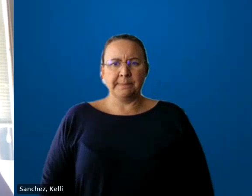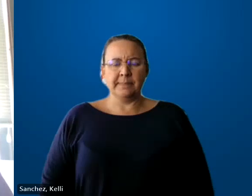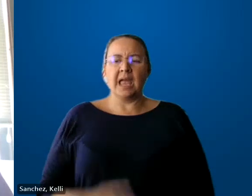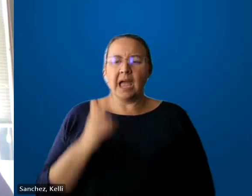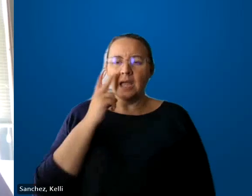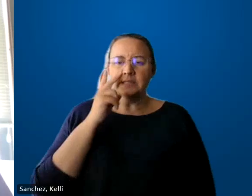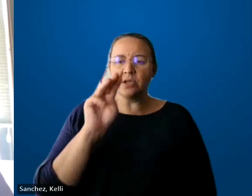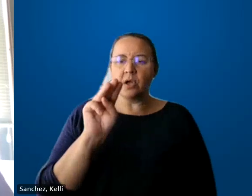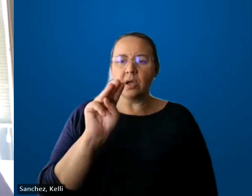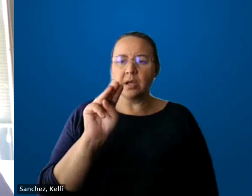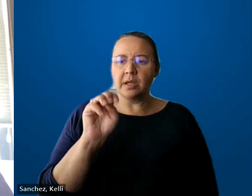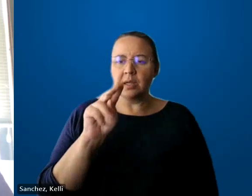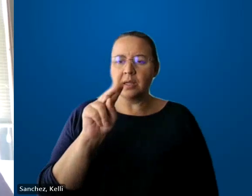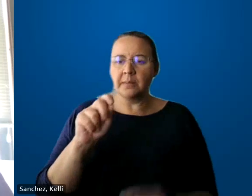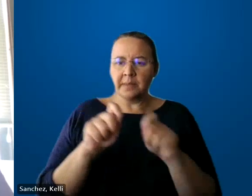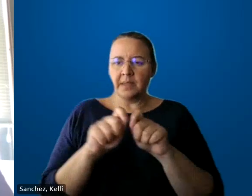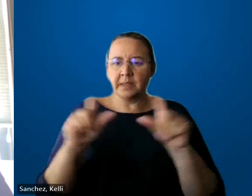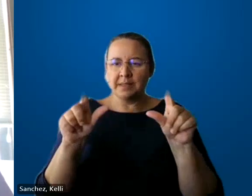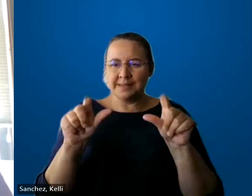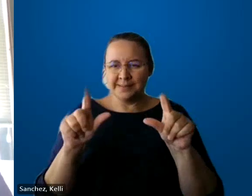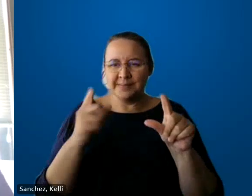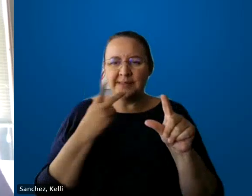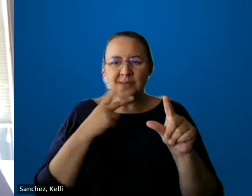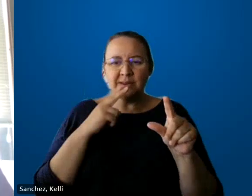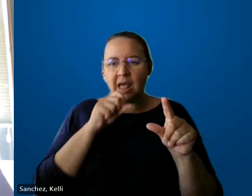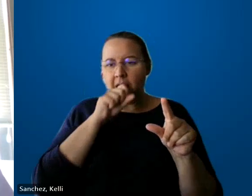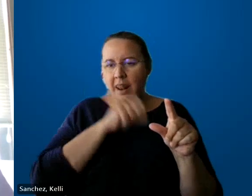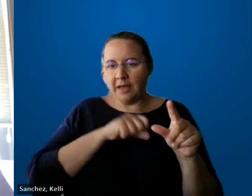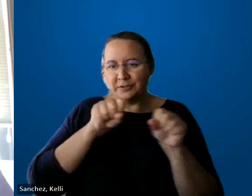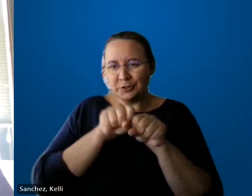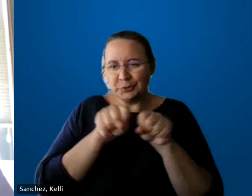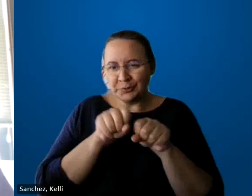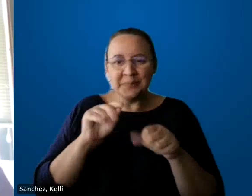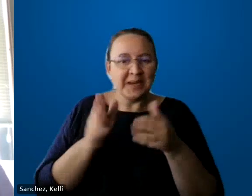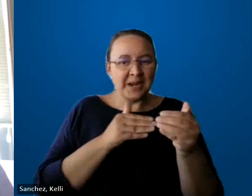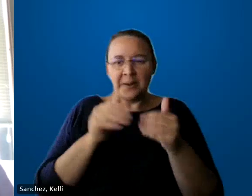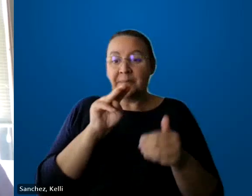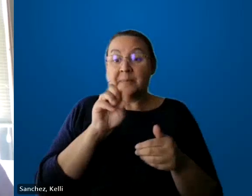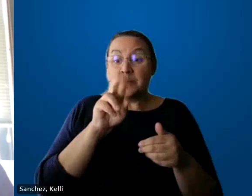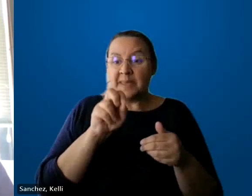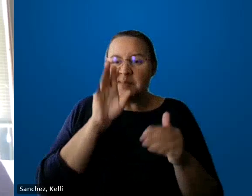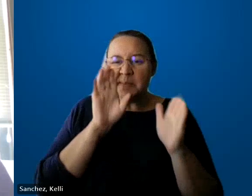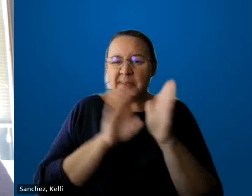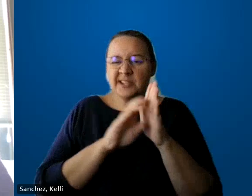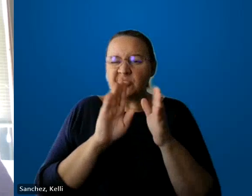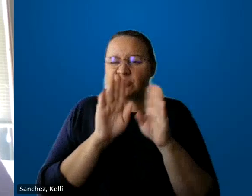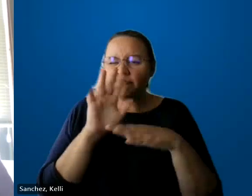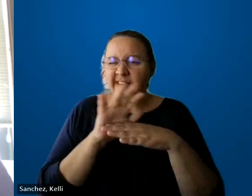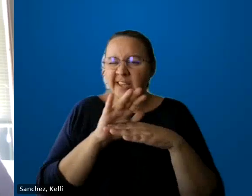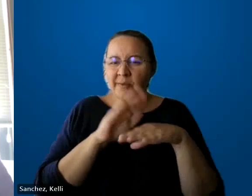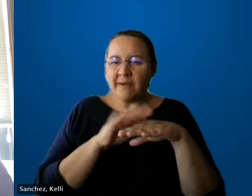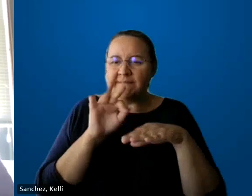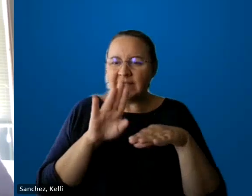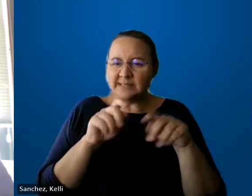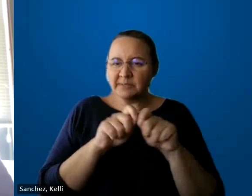day, and it was, I speak shoes because I love shoes. And so I saw a meme on Facebook, and